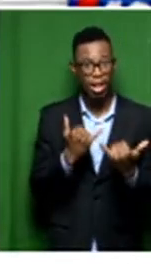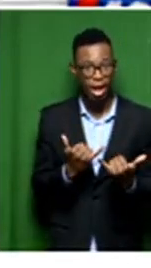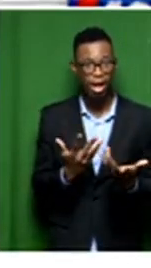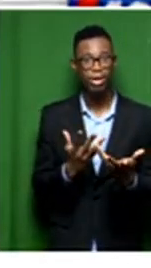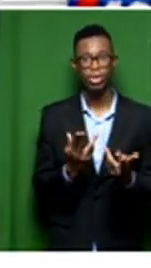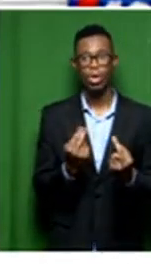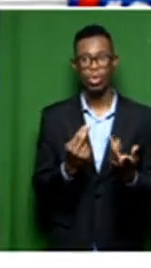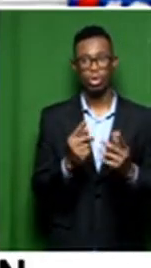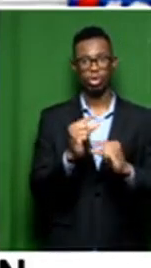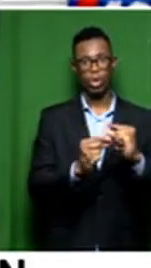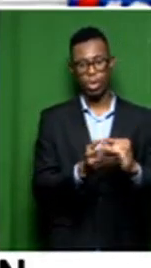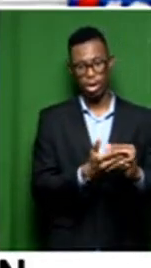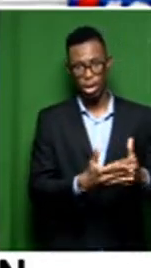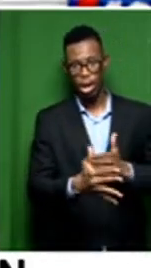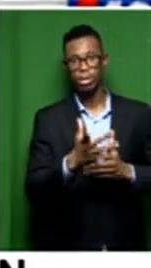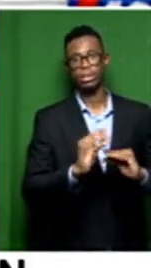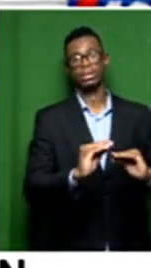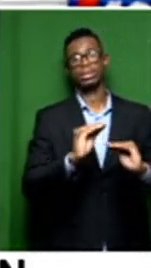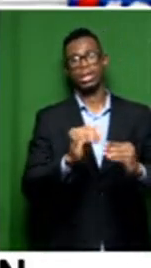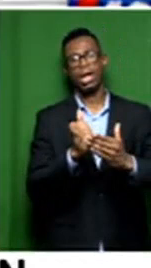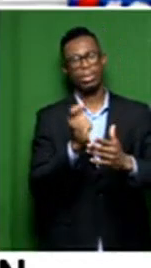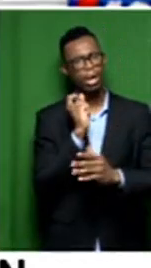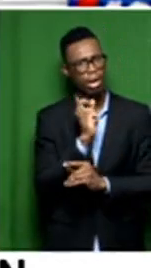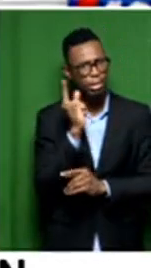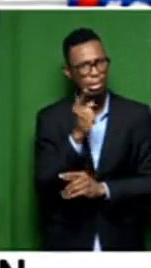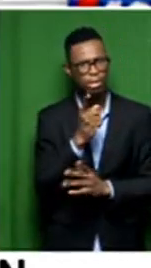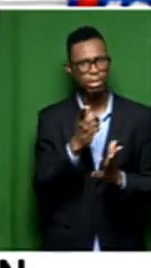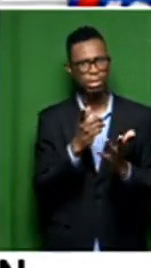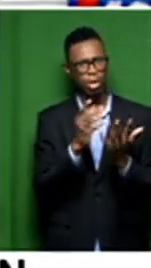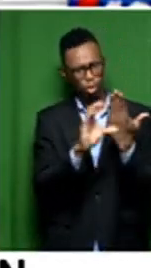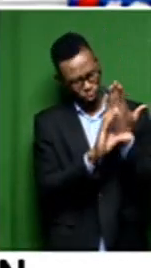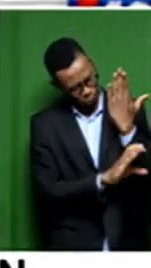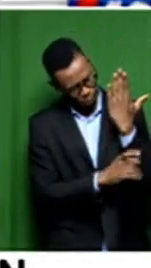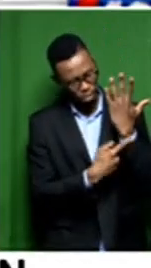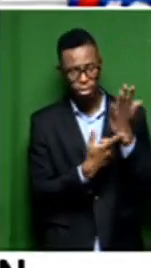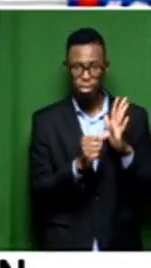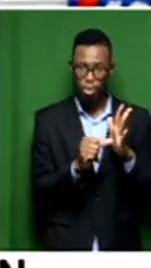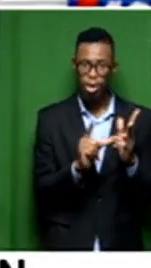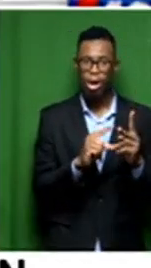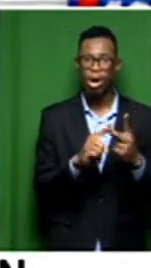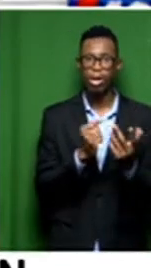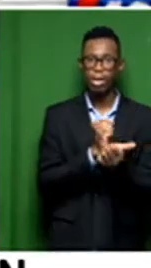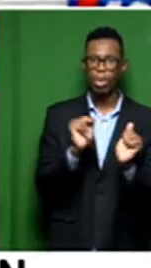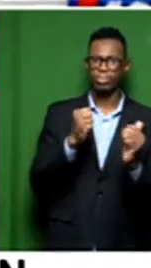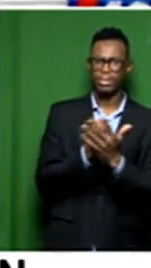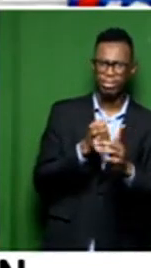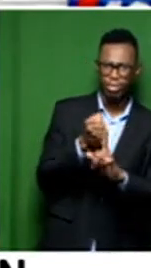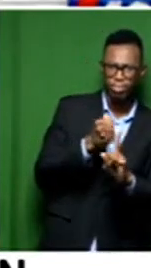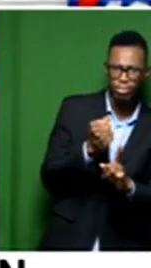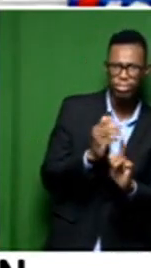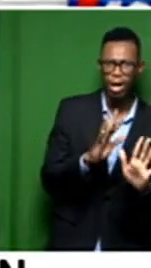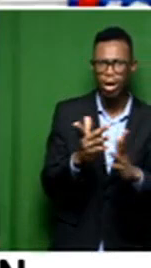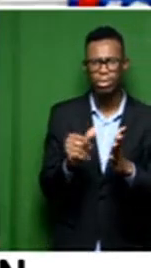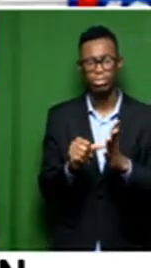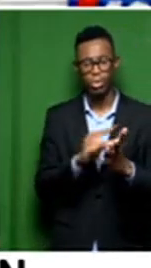a new generation, just to help them understand how important it is that we fought for democracy and now have a